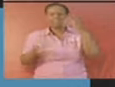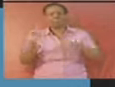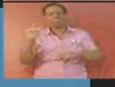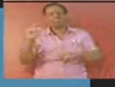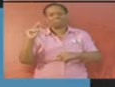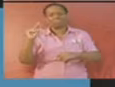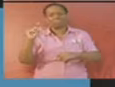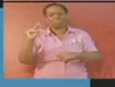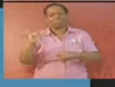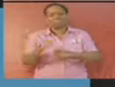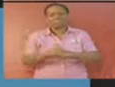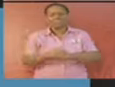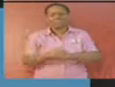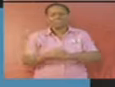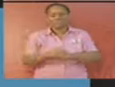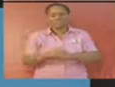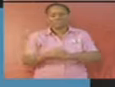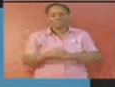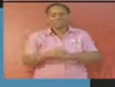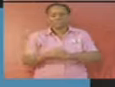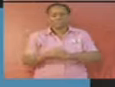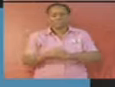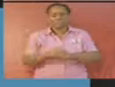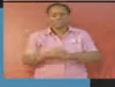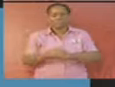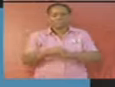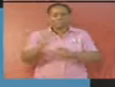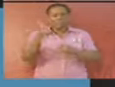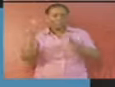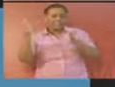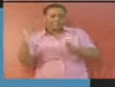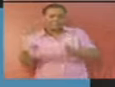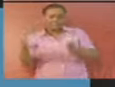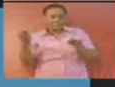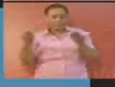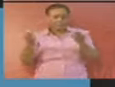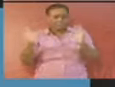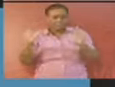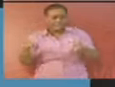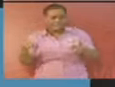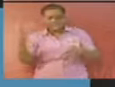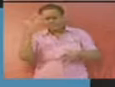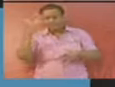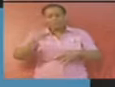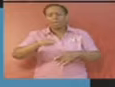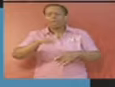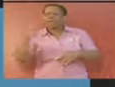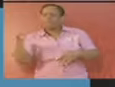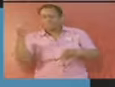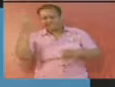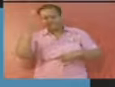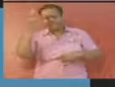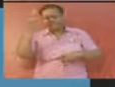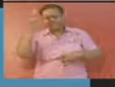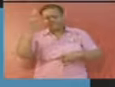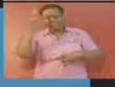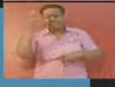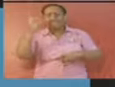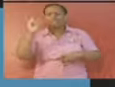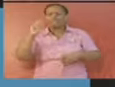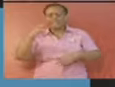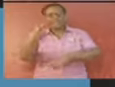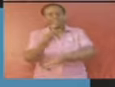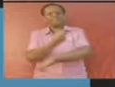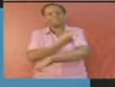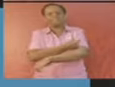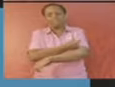diseases and therefore need to be vaccinated. Vaccine-preventable diseases are expensive, and when you get ill, your children, your parents, and